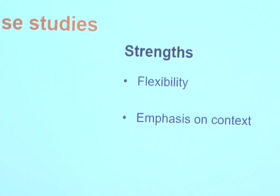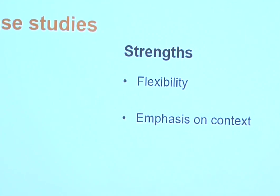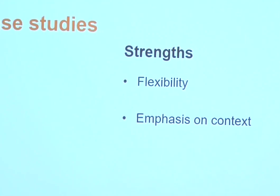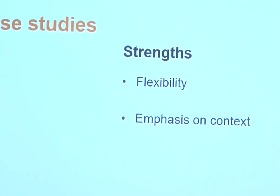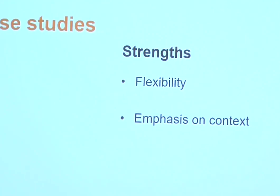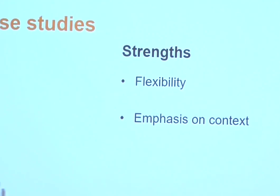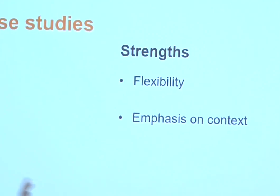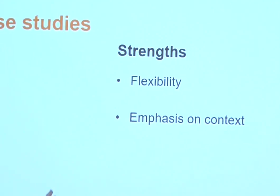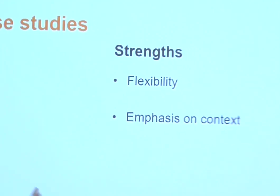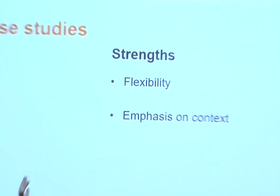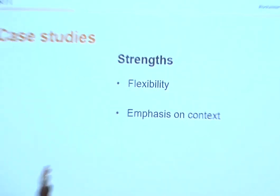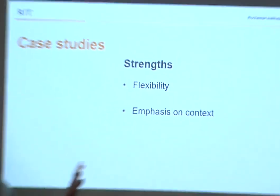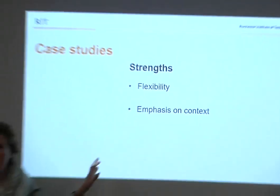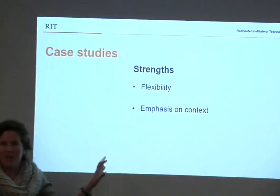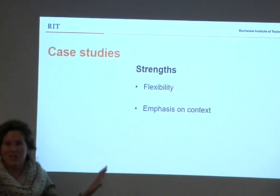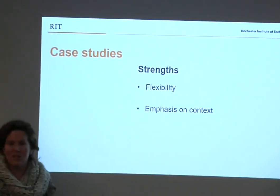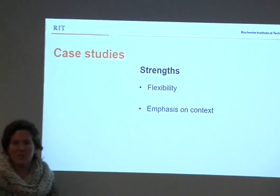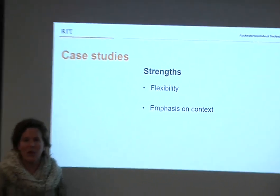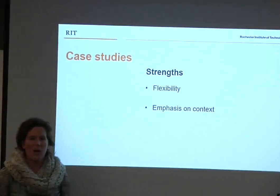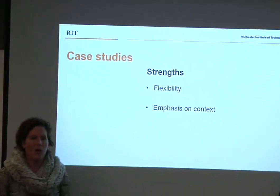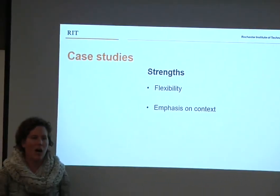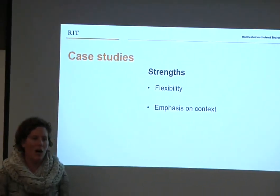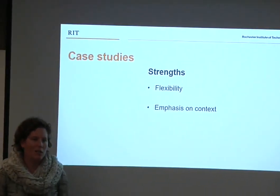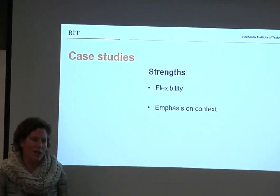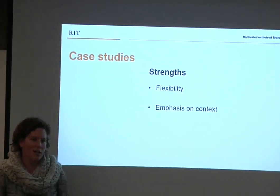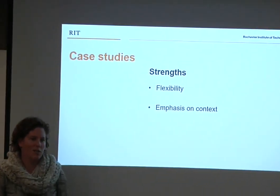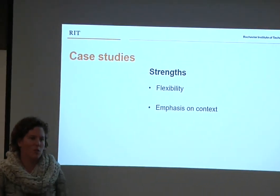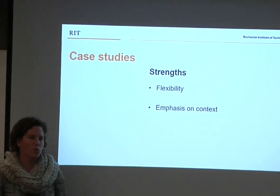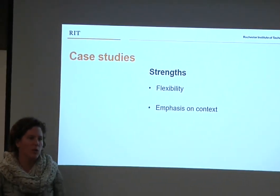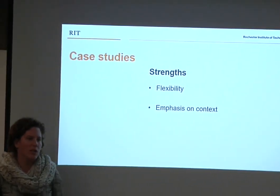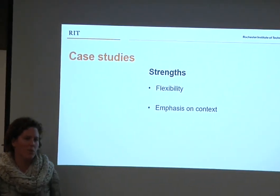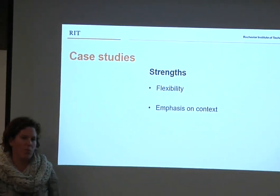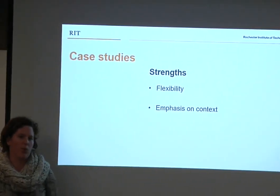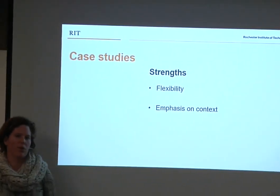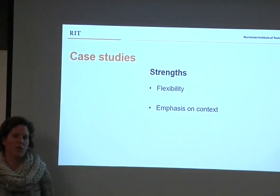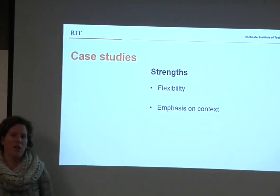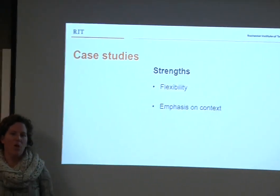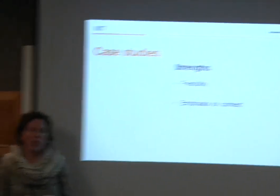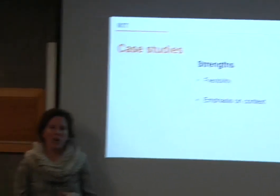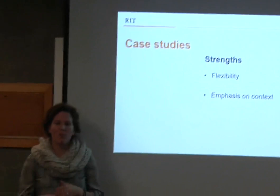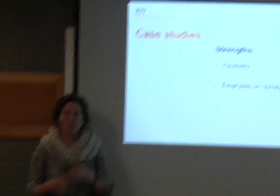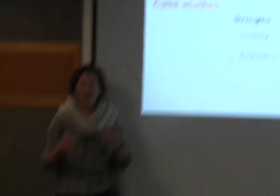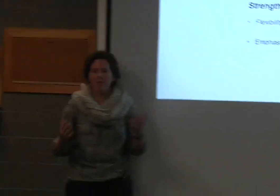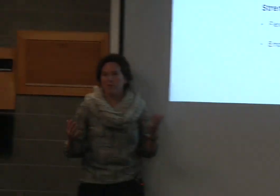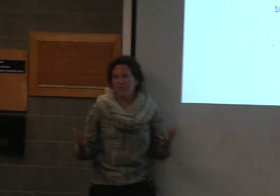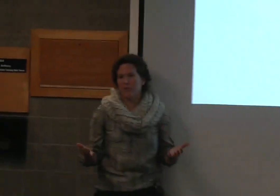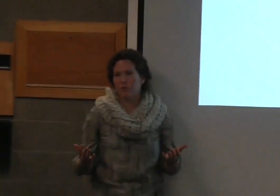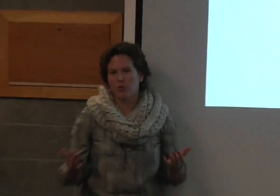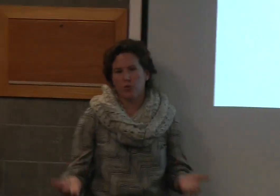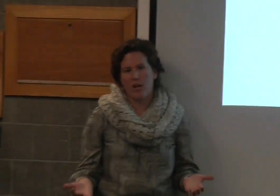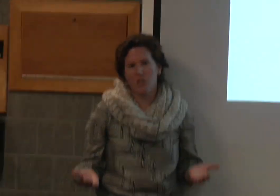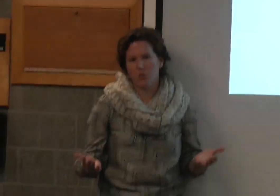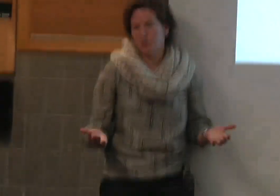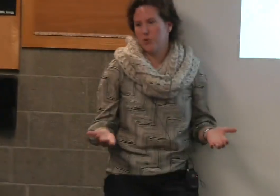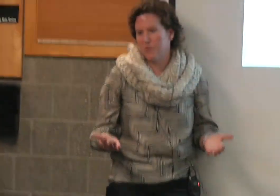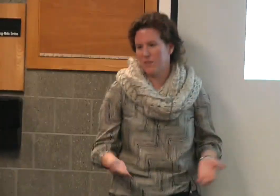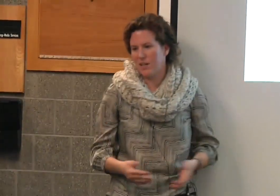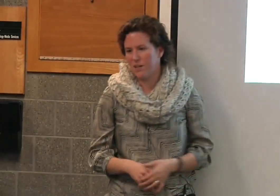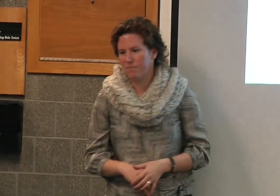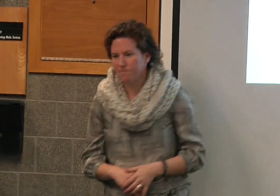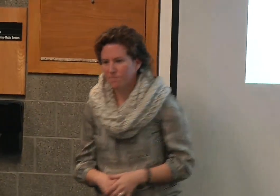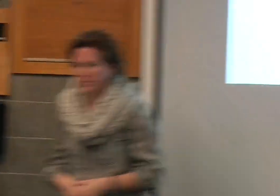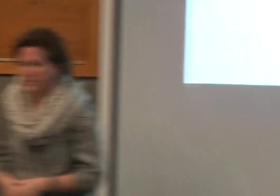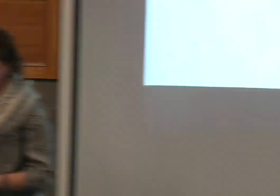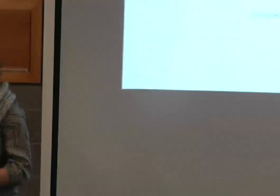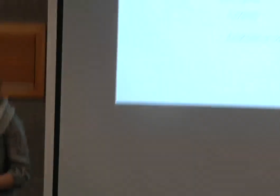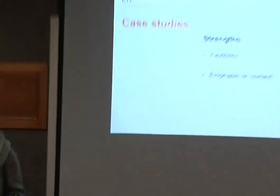you're not in a social science or the humanities, to think about how context is really important when it comes to whatever field you're training your students